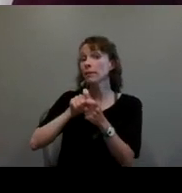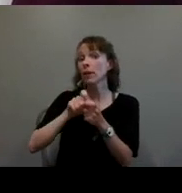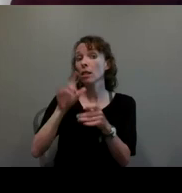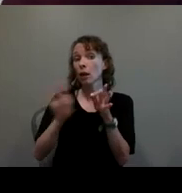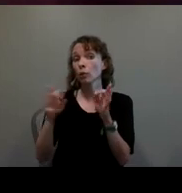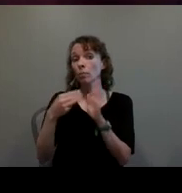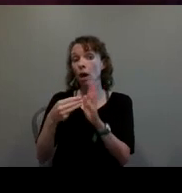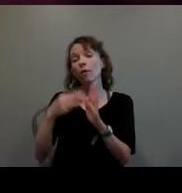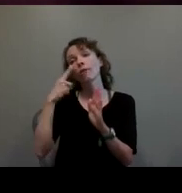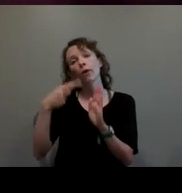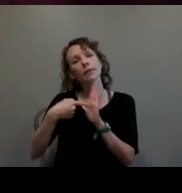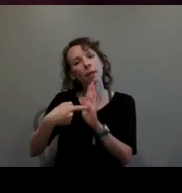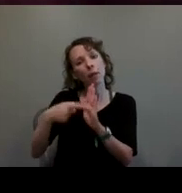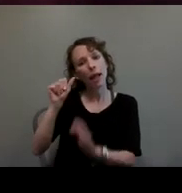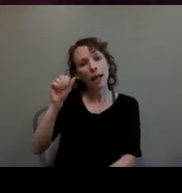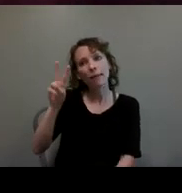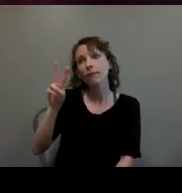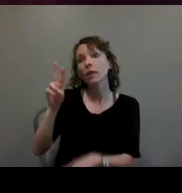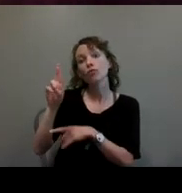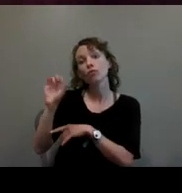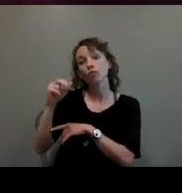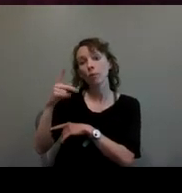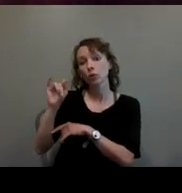fine-tuned on AB repertoire or the Sapiens model?